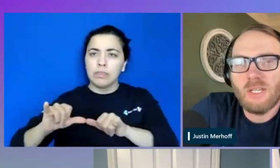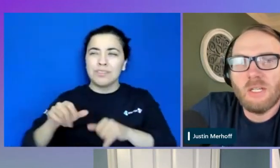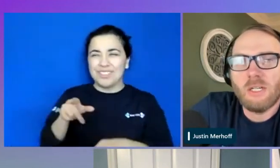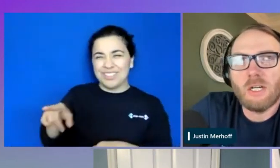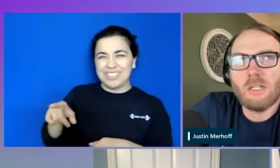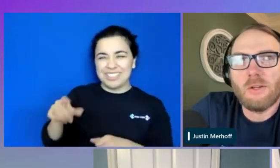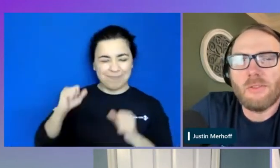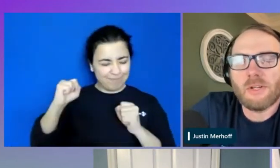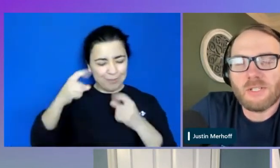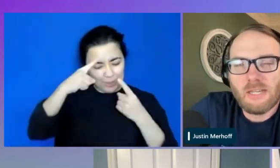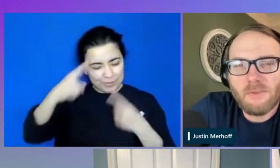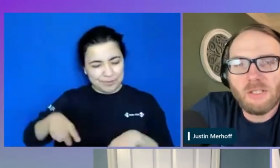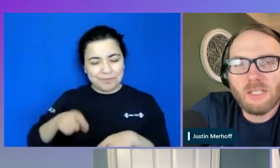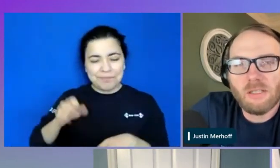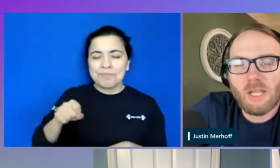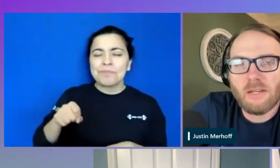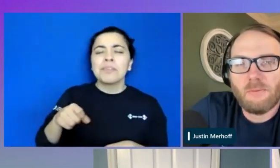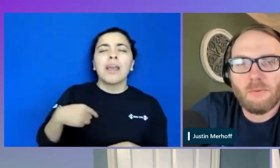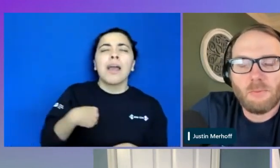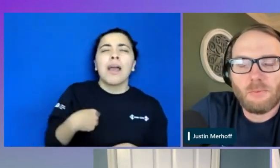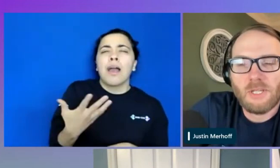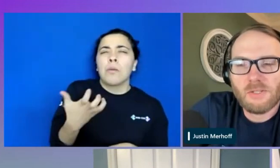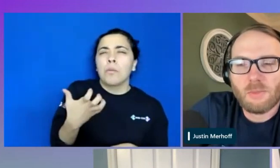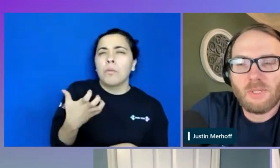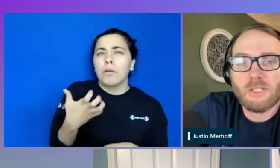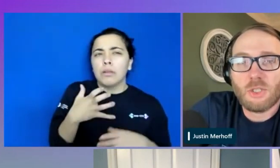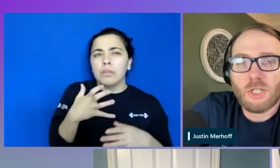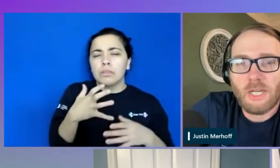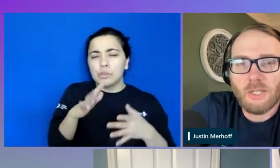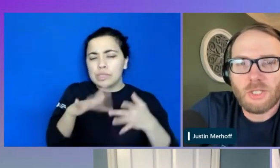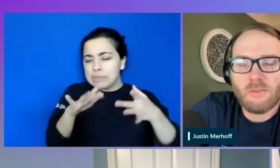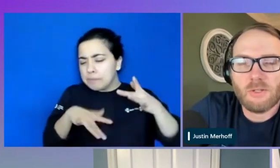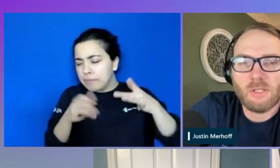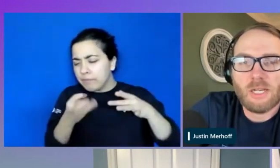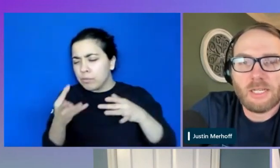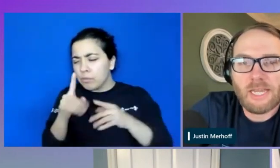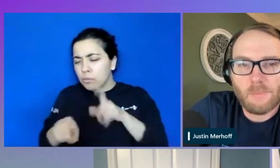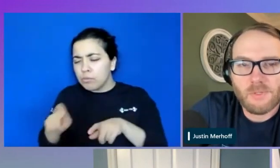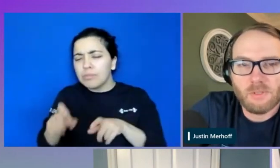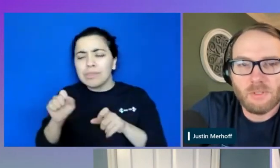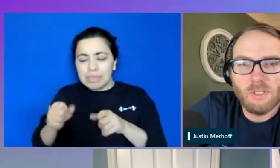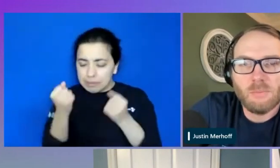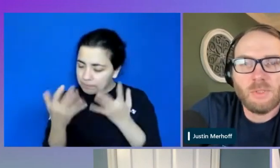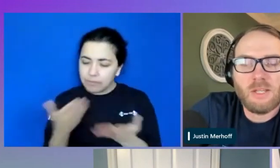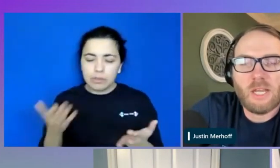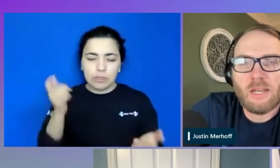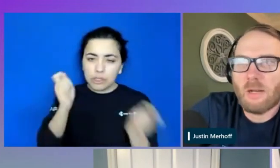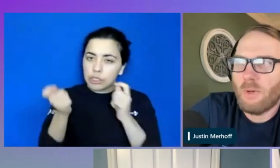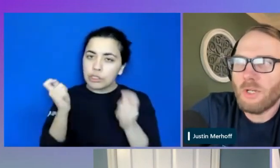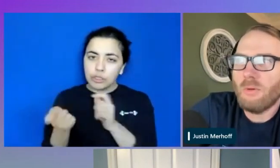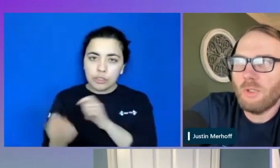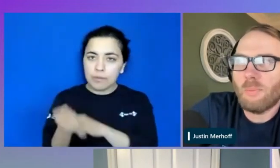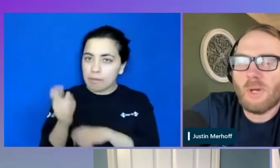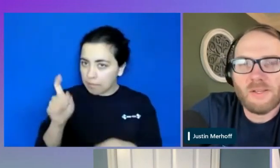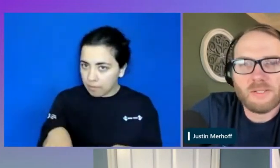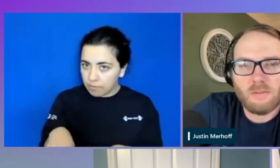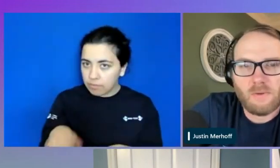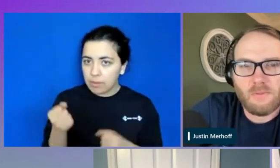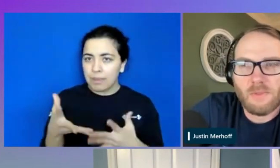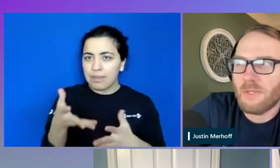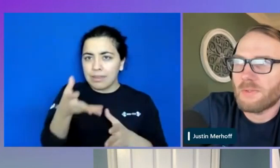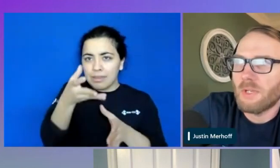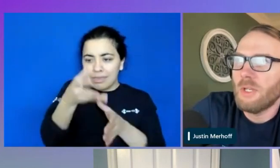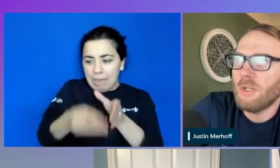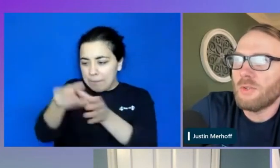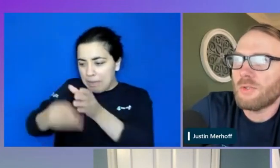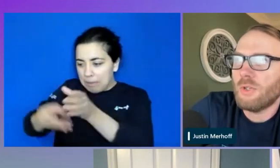because there's definitely a lot of things that we need to change, and there's a lot of gaps. But I want to go a little positive